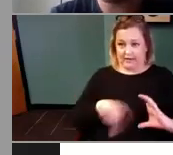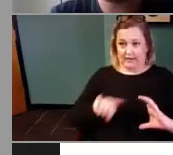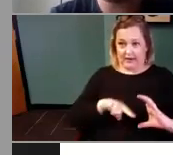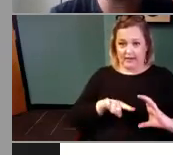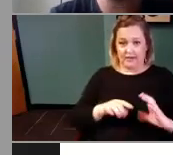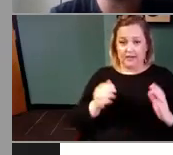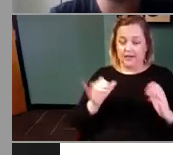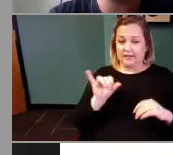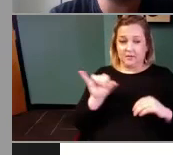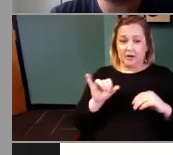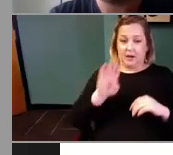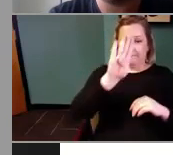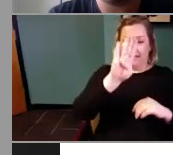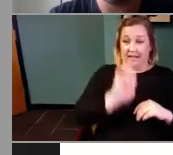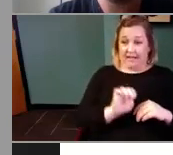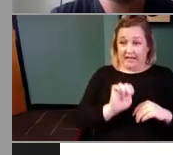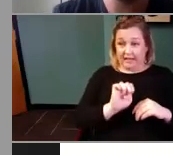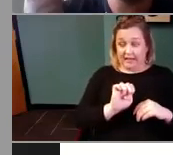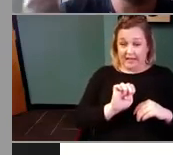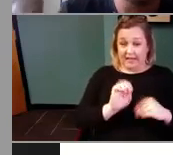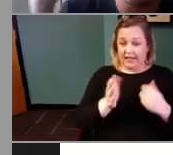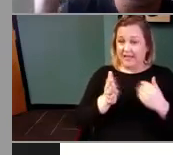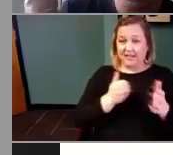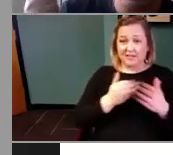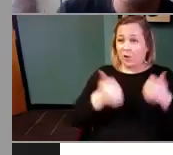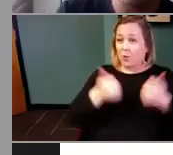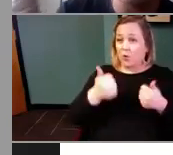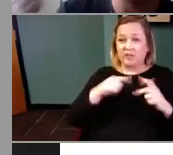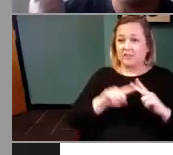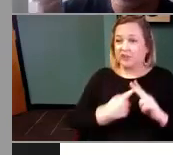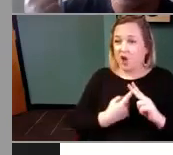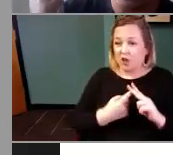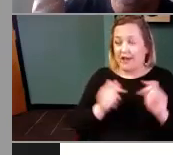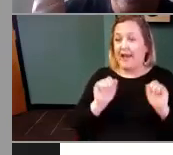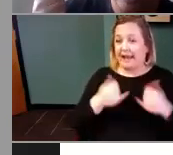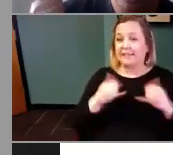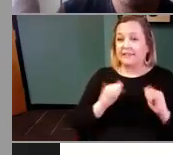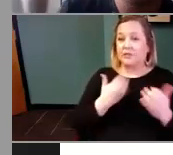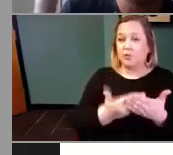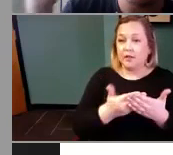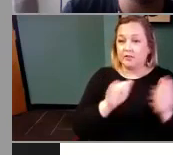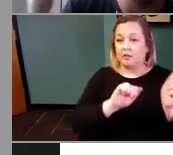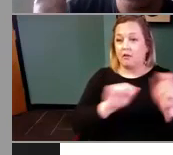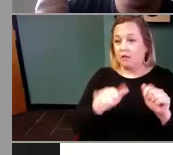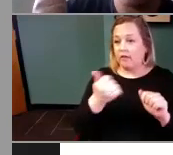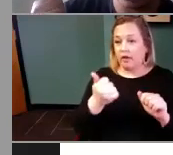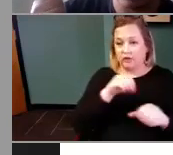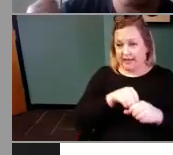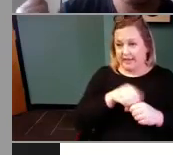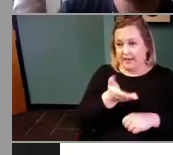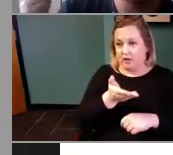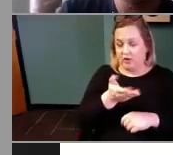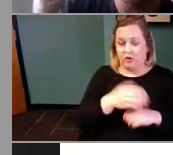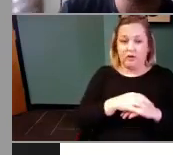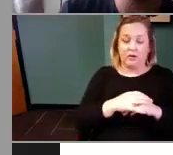reach both of those nodes if I start from any other node. See, this is not an issue in case of undirected graphs, but in case of directed